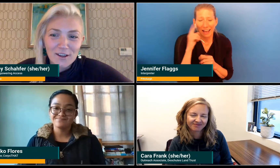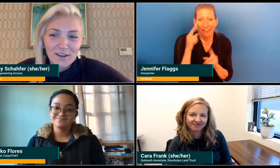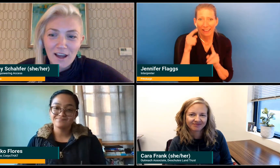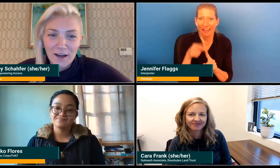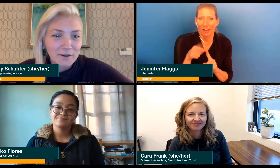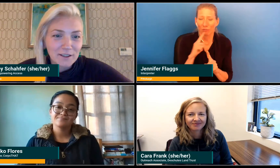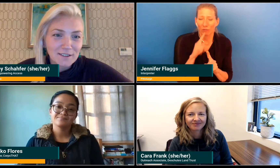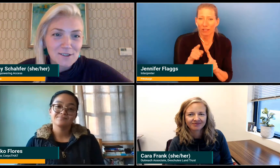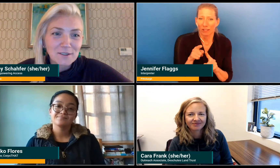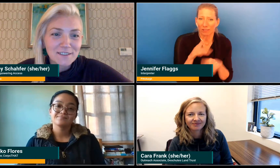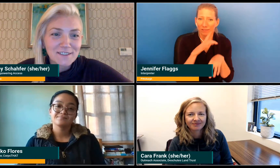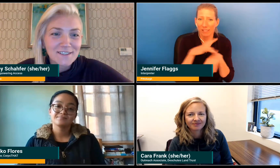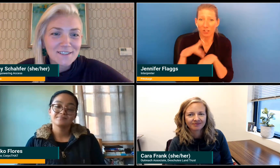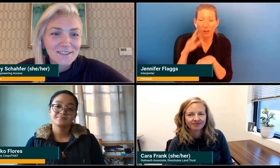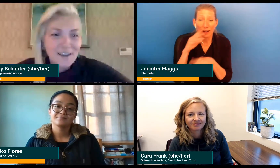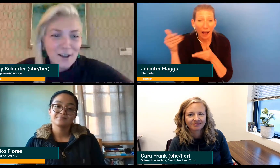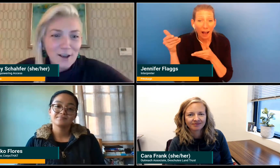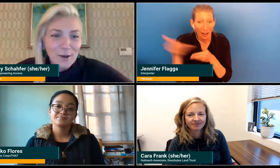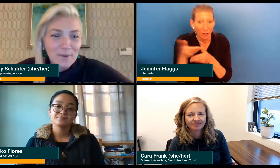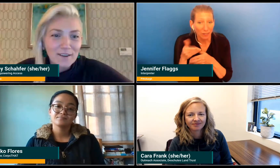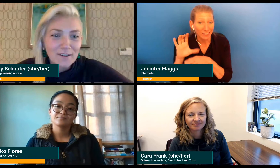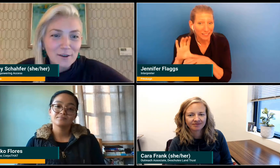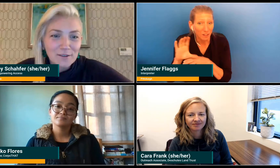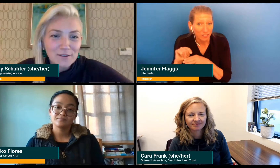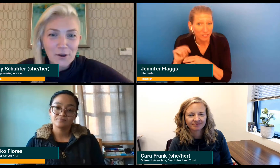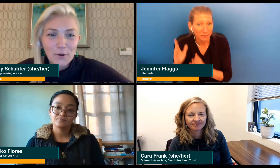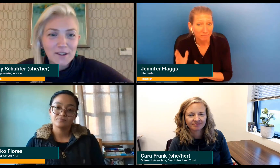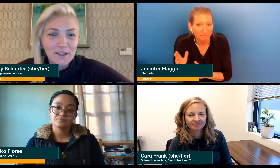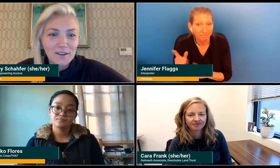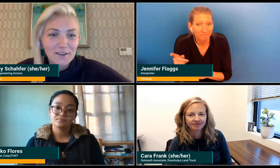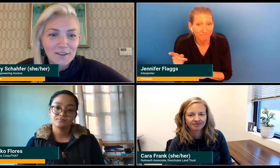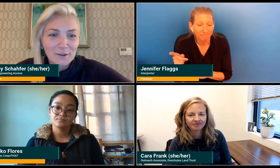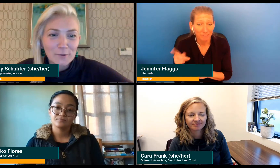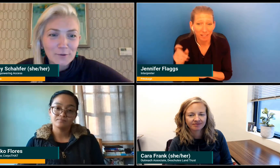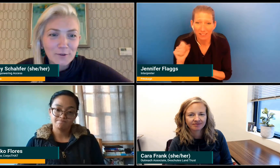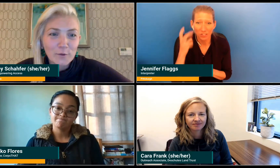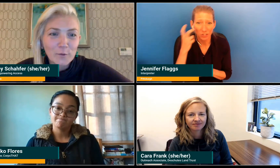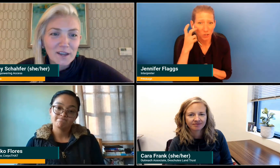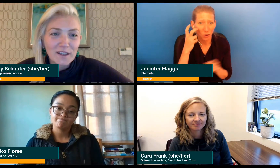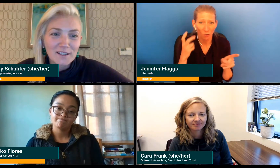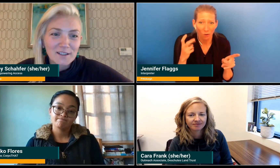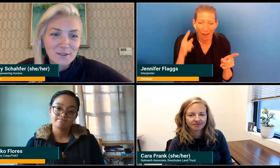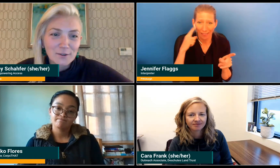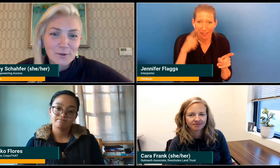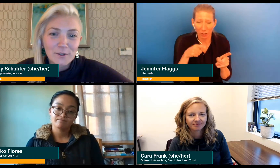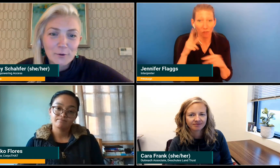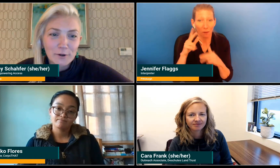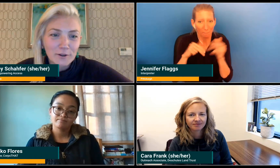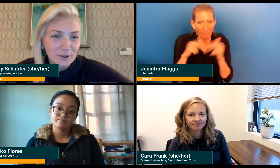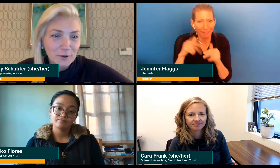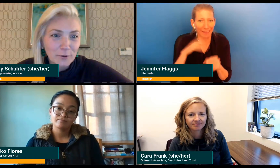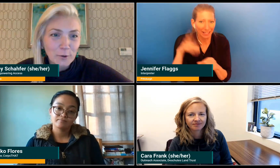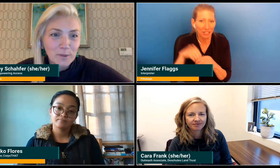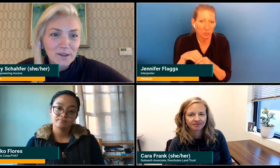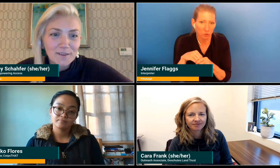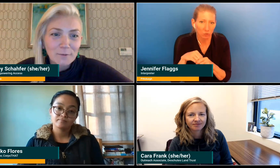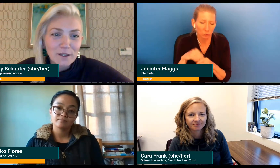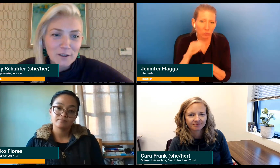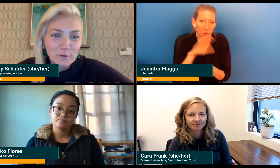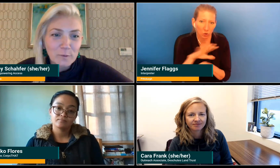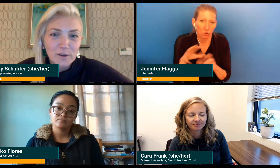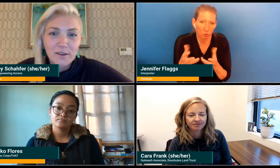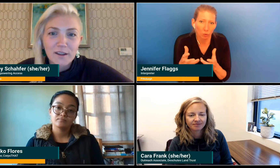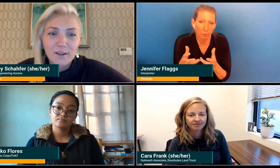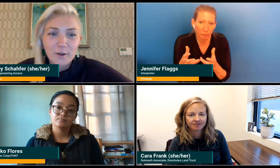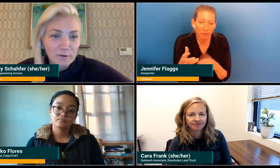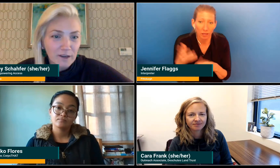hits on hiring consultants. Sco, I think you've built that into your group and what